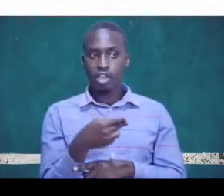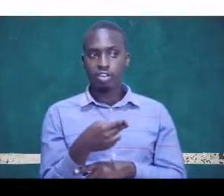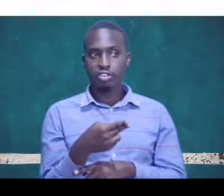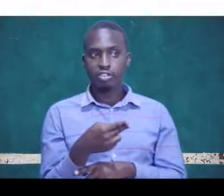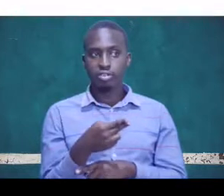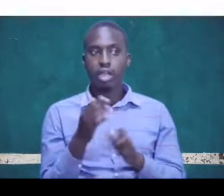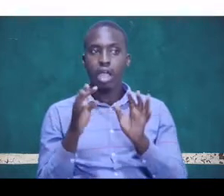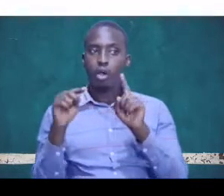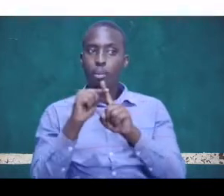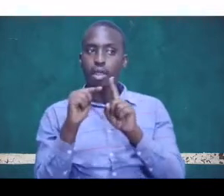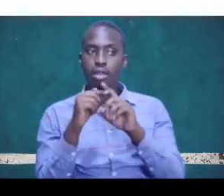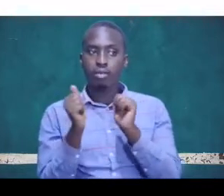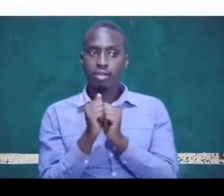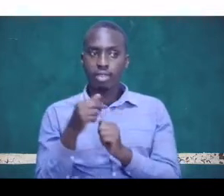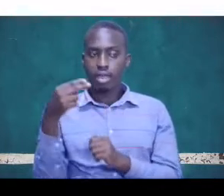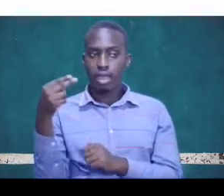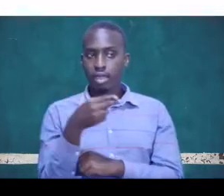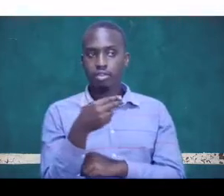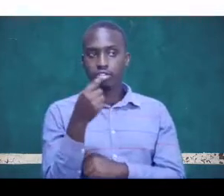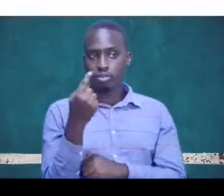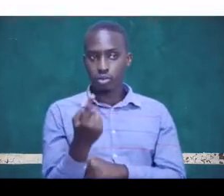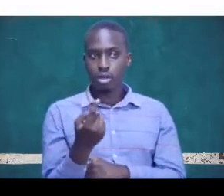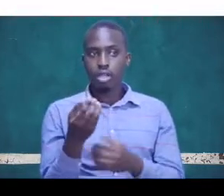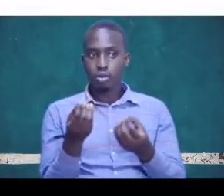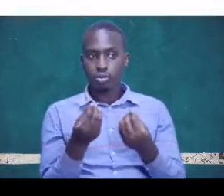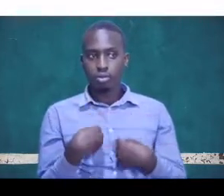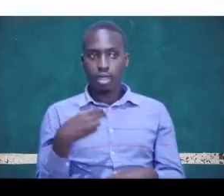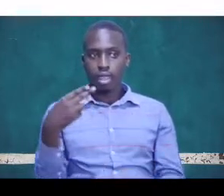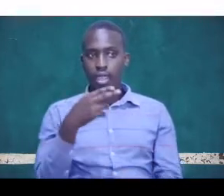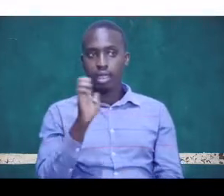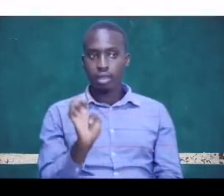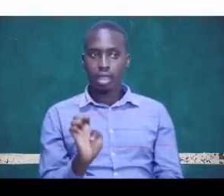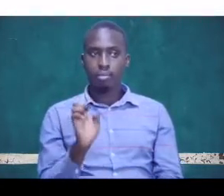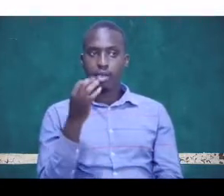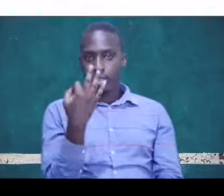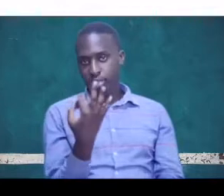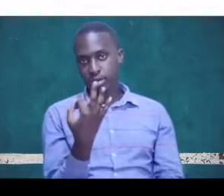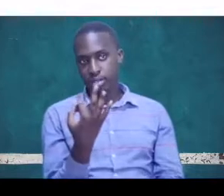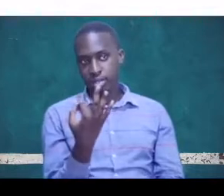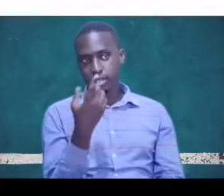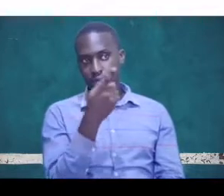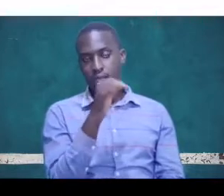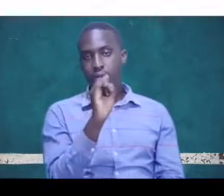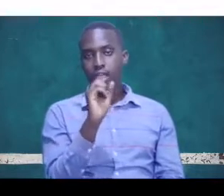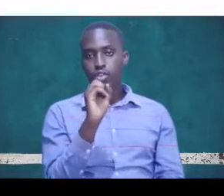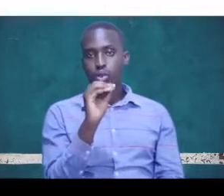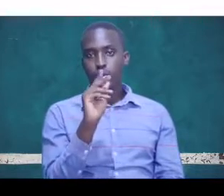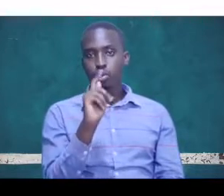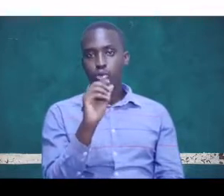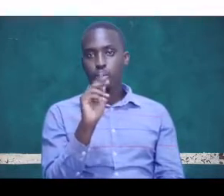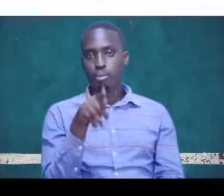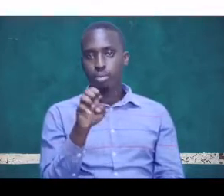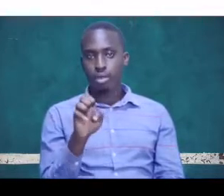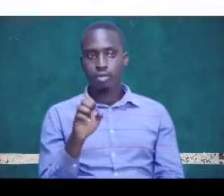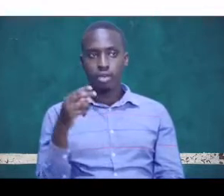hydrogen 2 combined with hydrogen 1 to give helium 3. This is isotope of helium. And